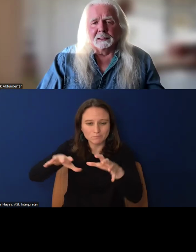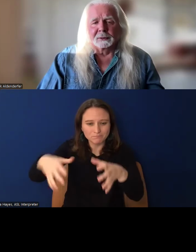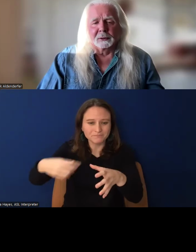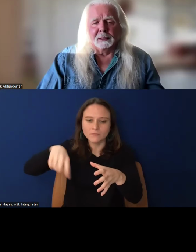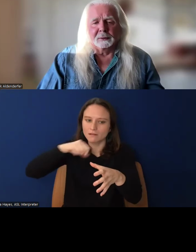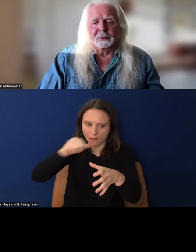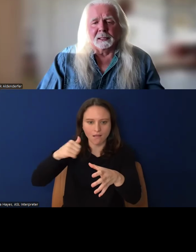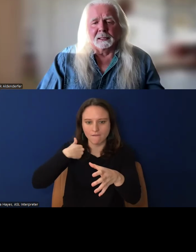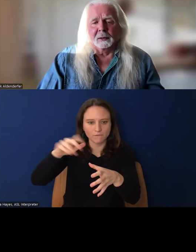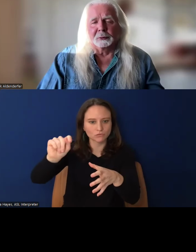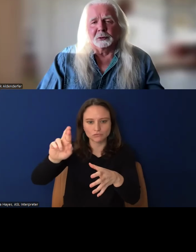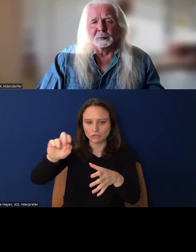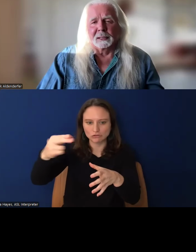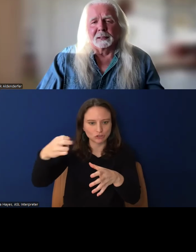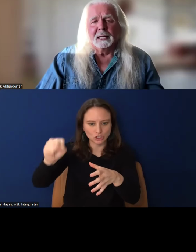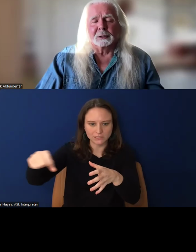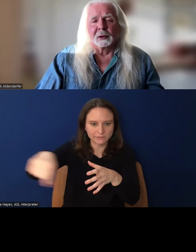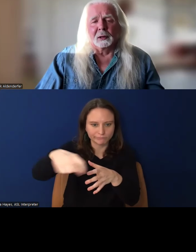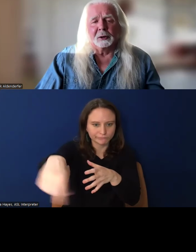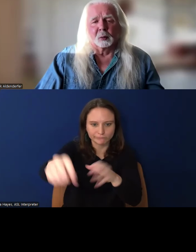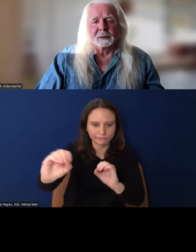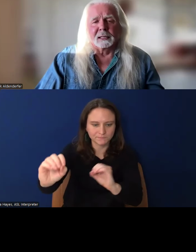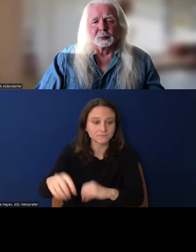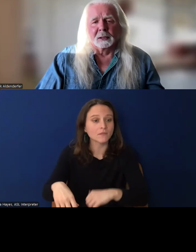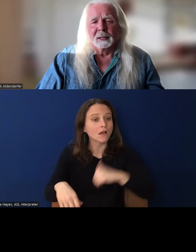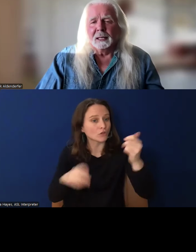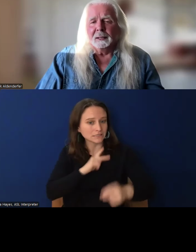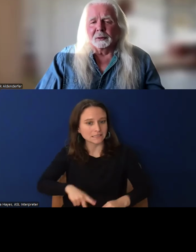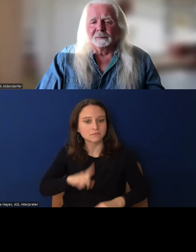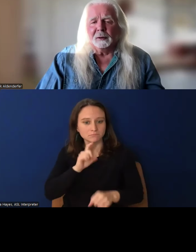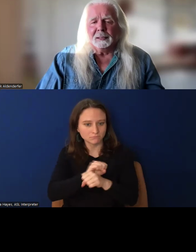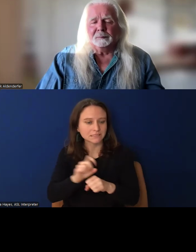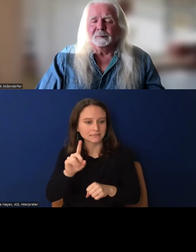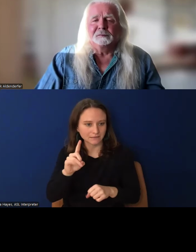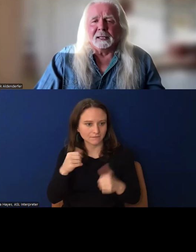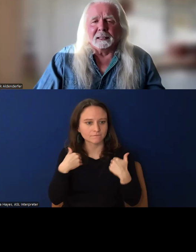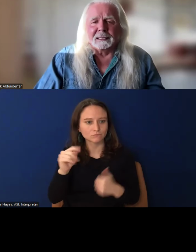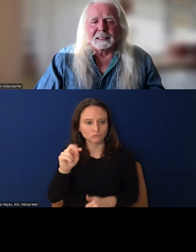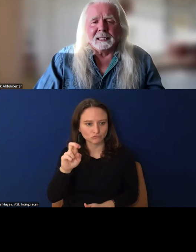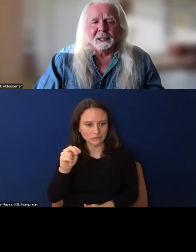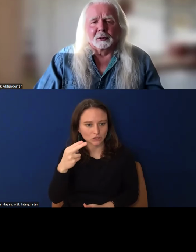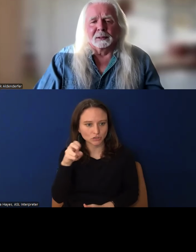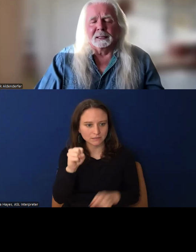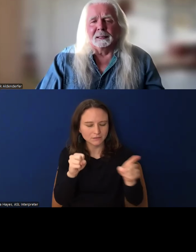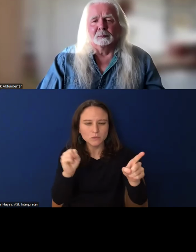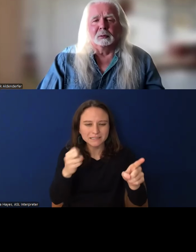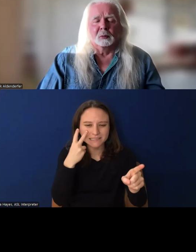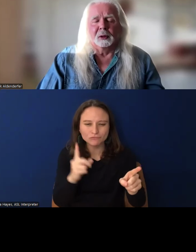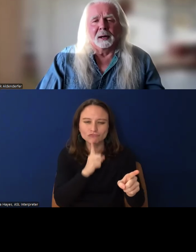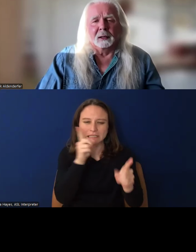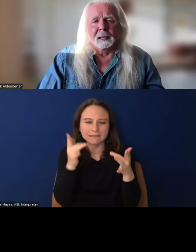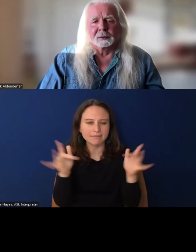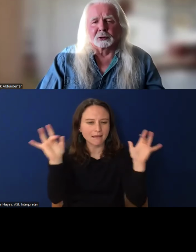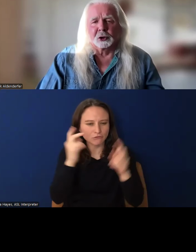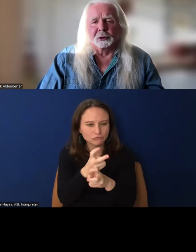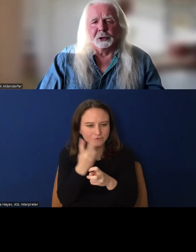did. And so here's other tombs that some of the later ones as well. They're very faintly seen here, but the